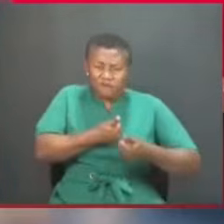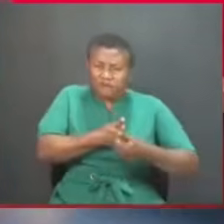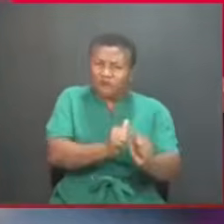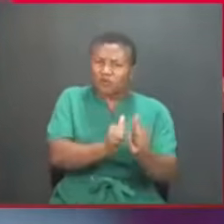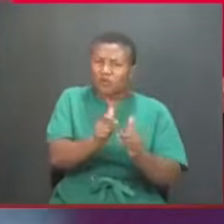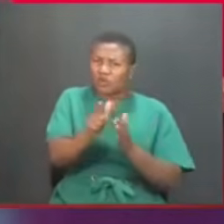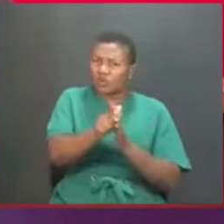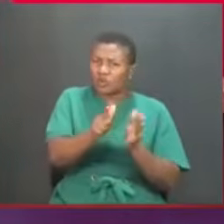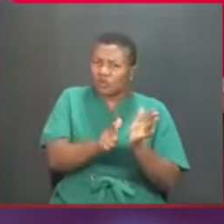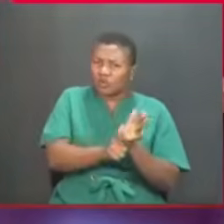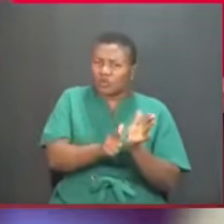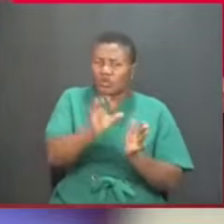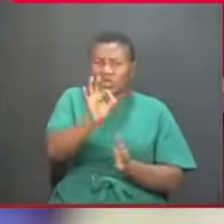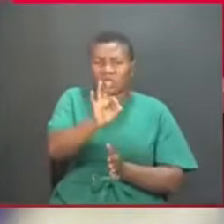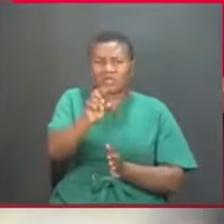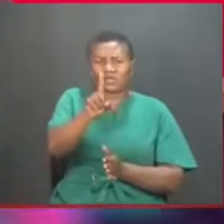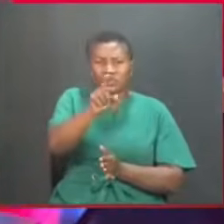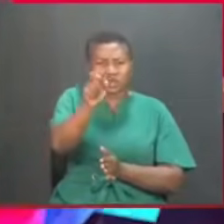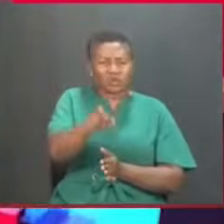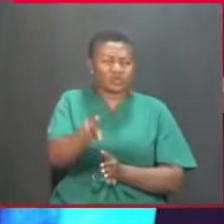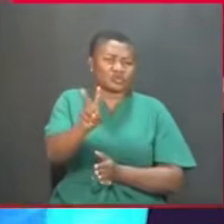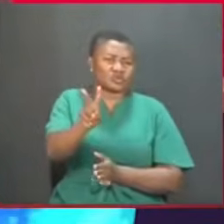Order 91-2.